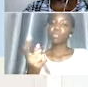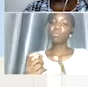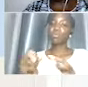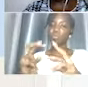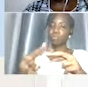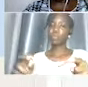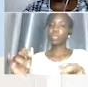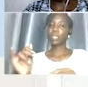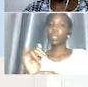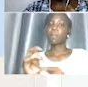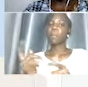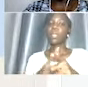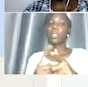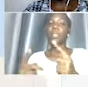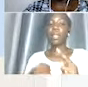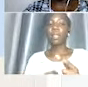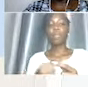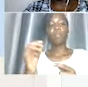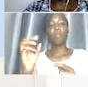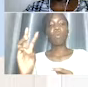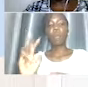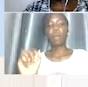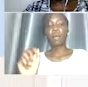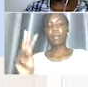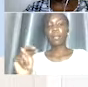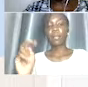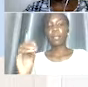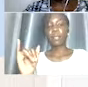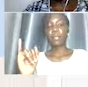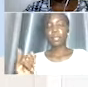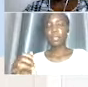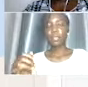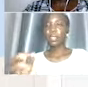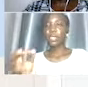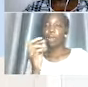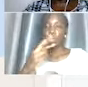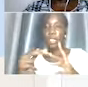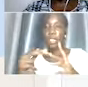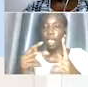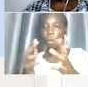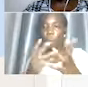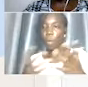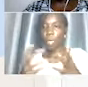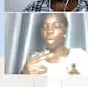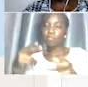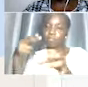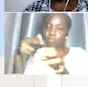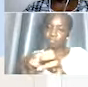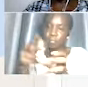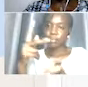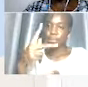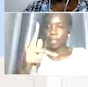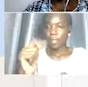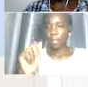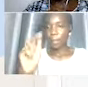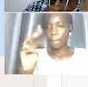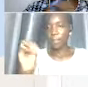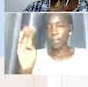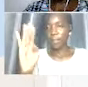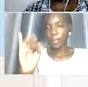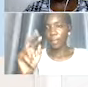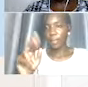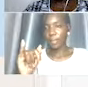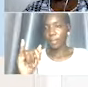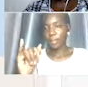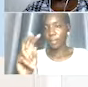we have a Wandi Restaurant. Wandi Restaurant is a restaurant based in Ola Kambiti. On your way to Nanyuki or on your way to Nyeri, or as you come